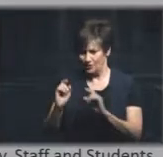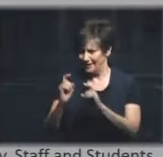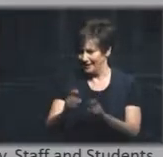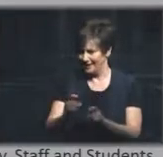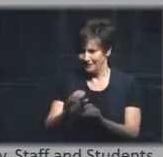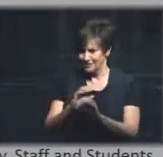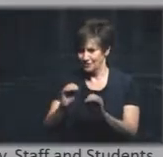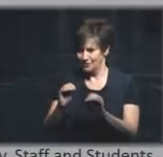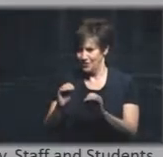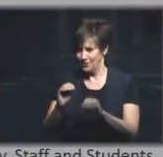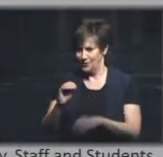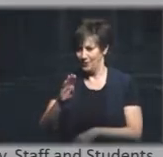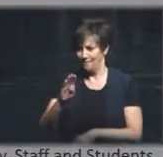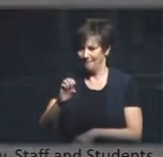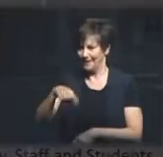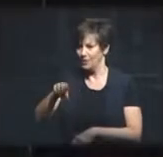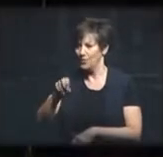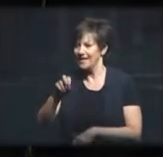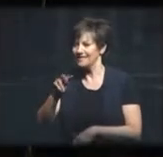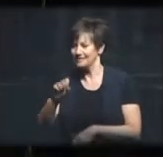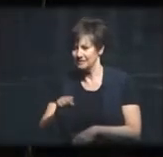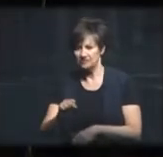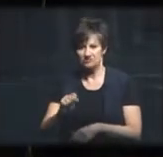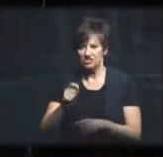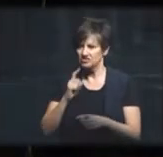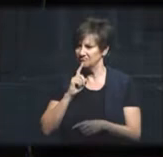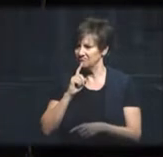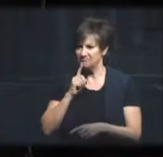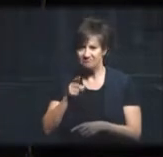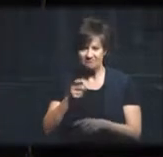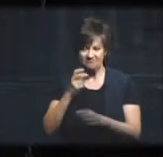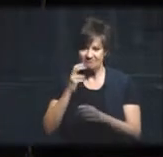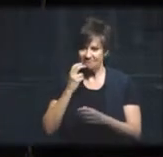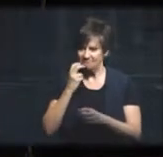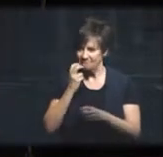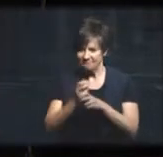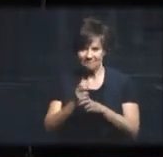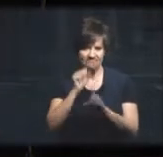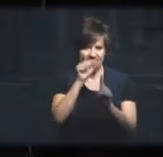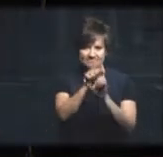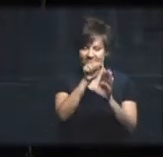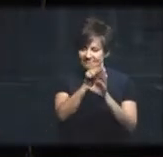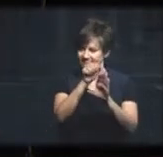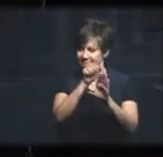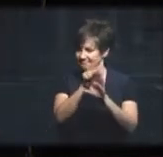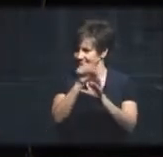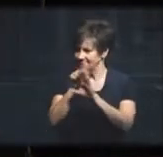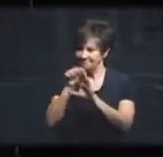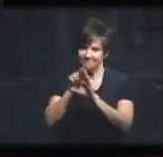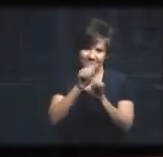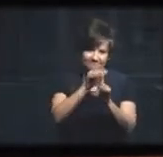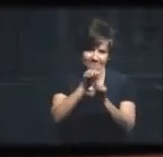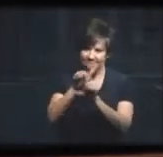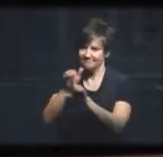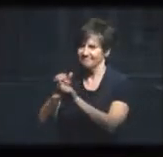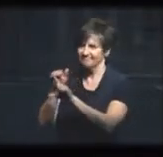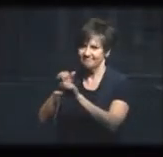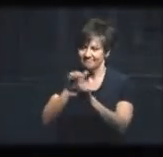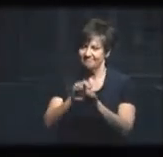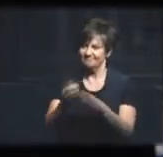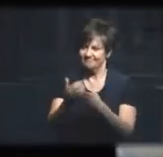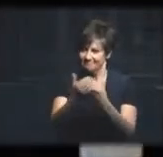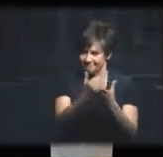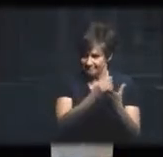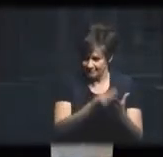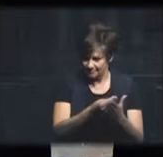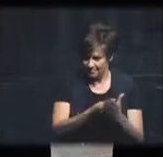just a lot of hard work, grassroots, knocking on doors, raising funds, building our reputation in the community. And so